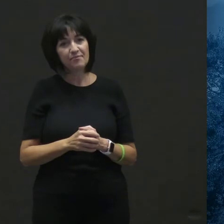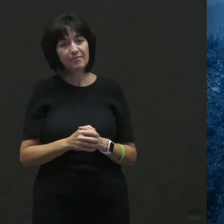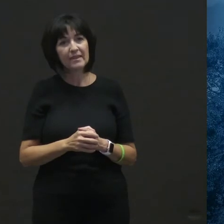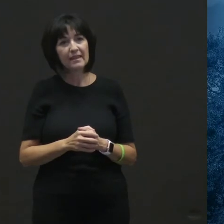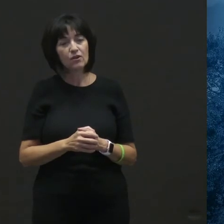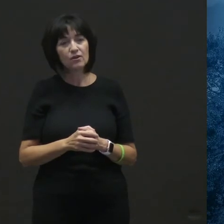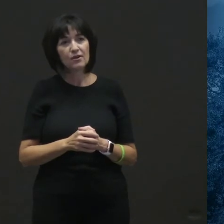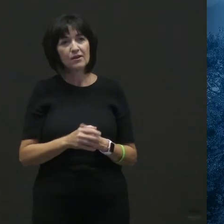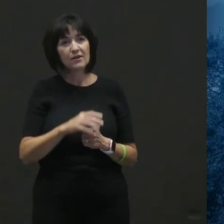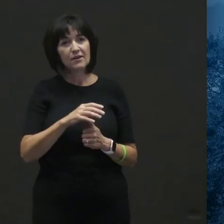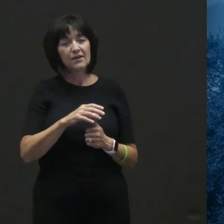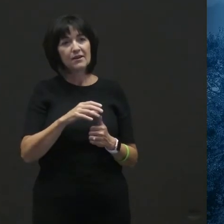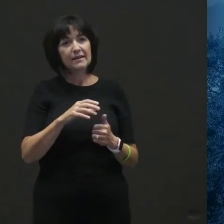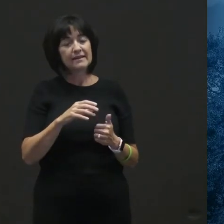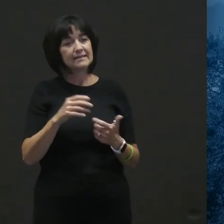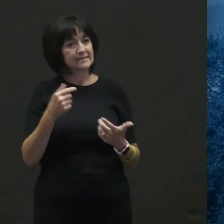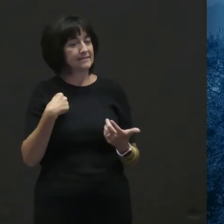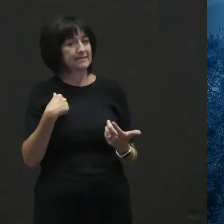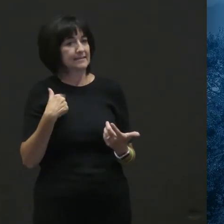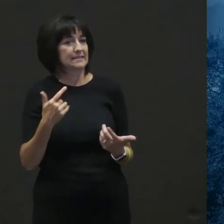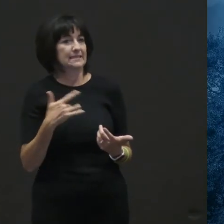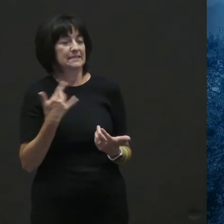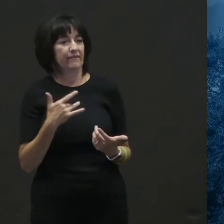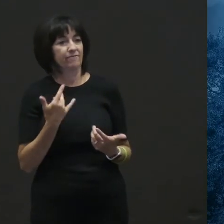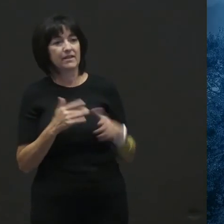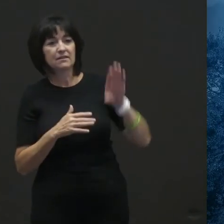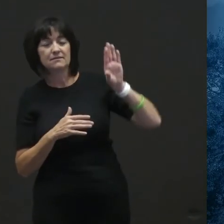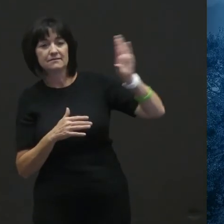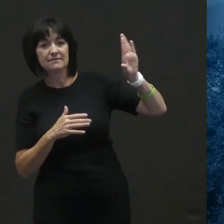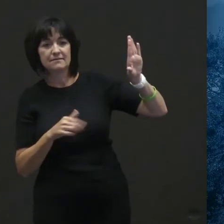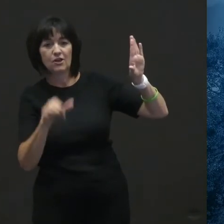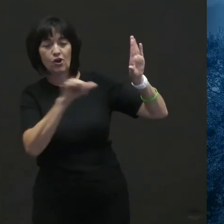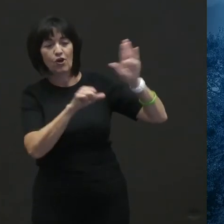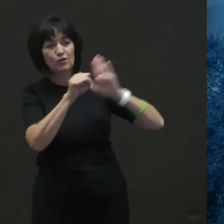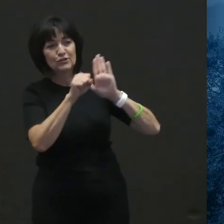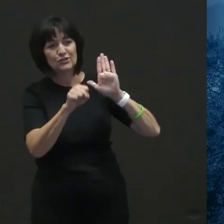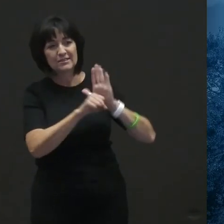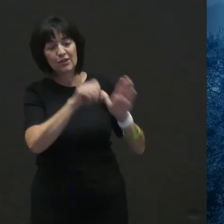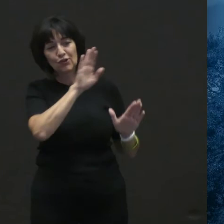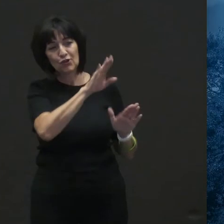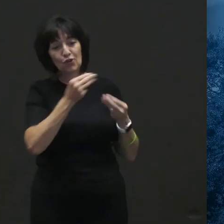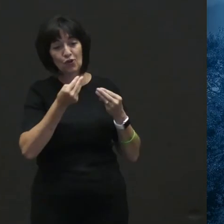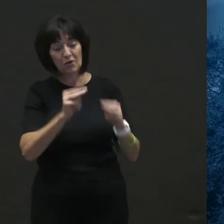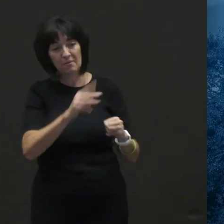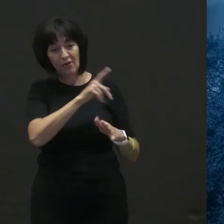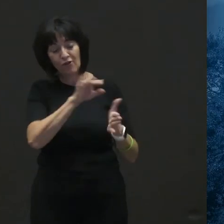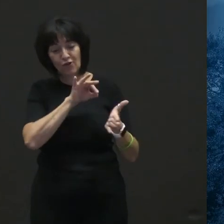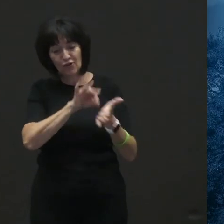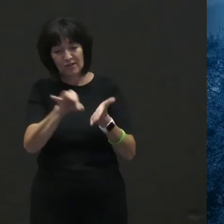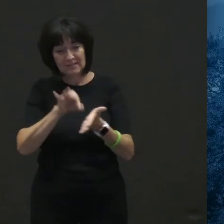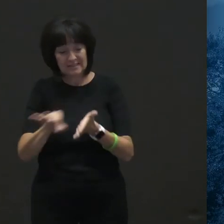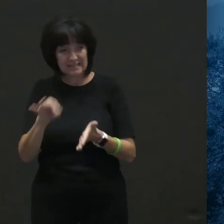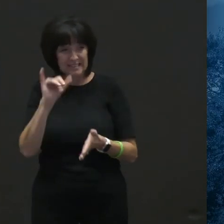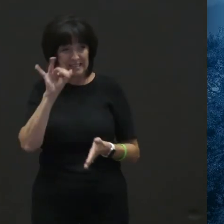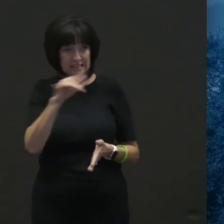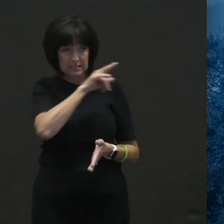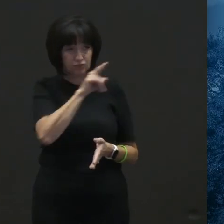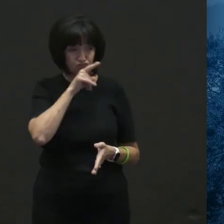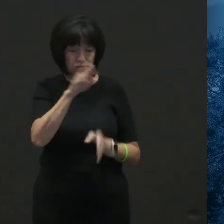being very attentive to the methodology that they're using and the numbers they're taking. If they took our